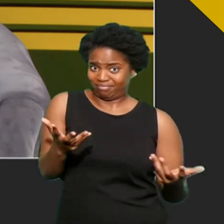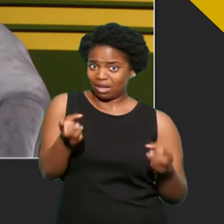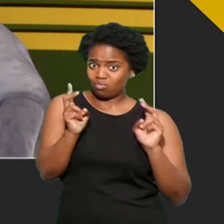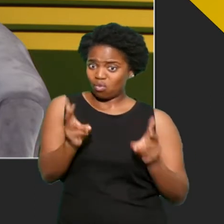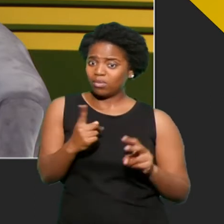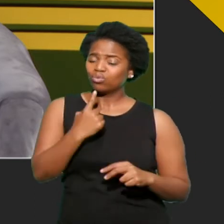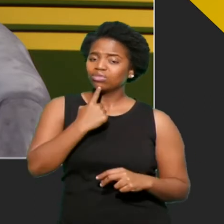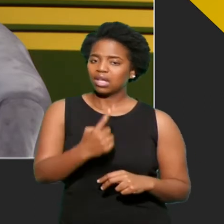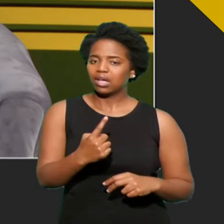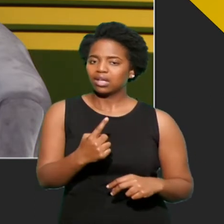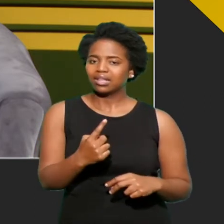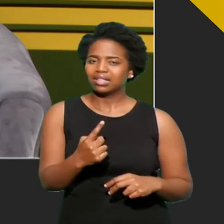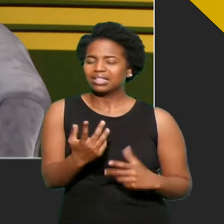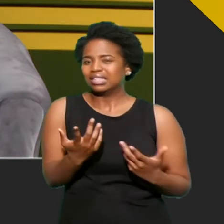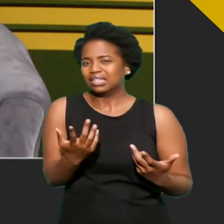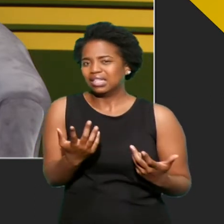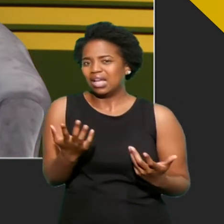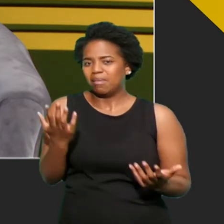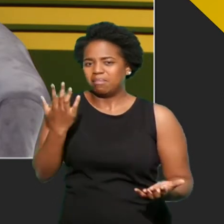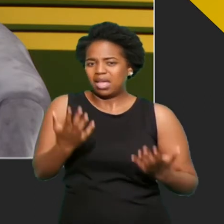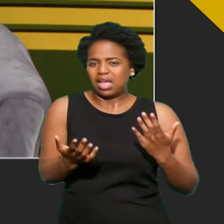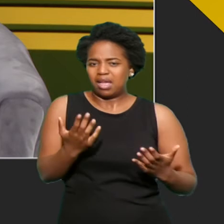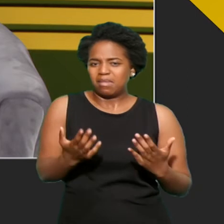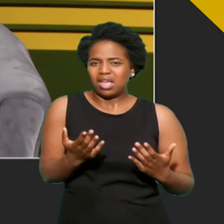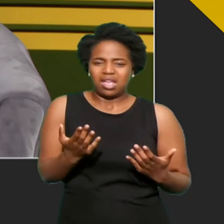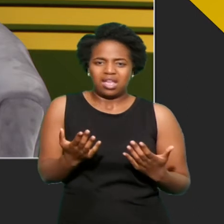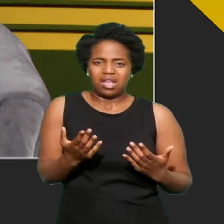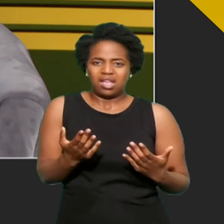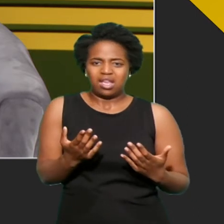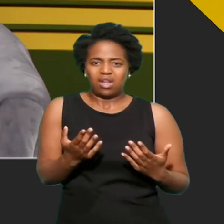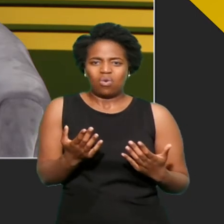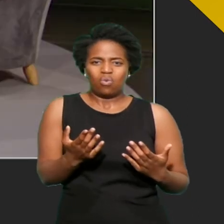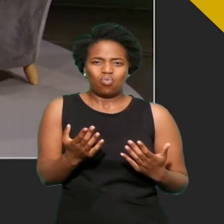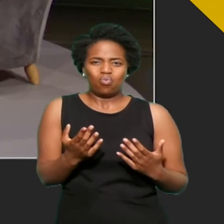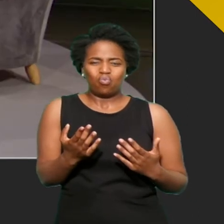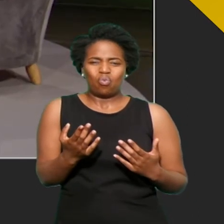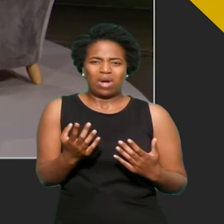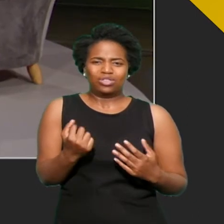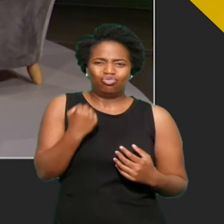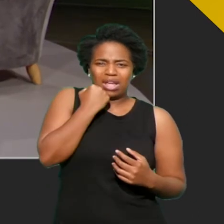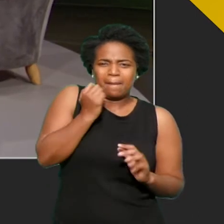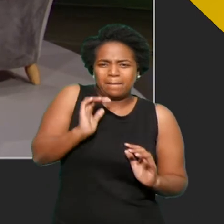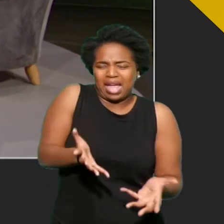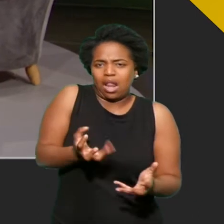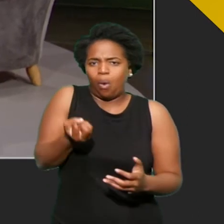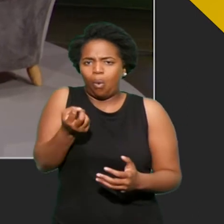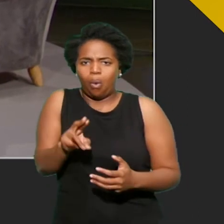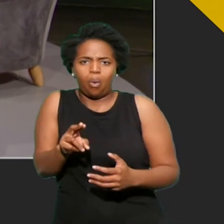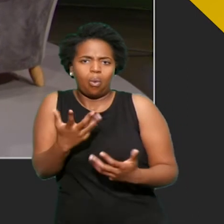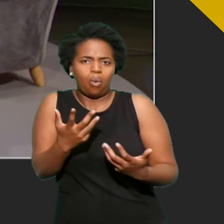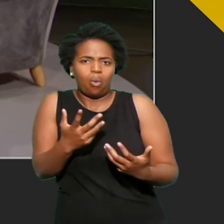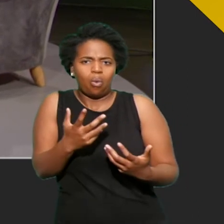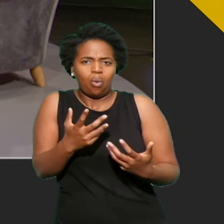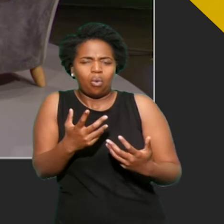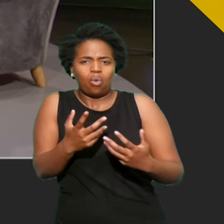to justify at least mona one roga fela? We make it normal because